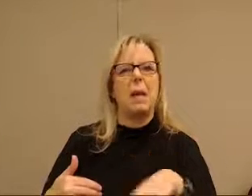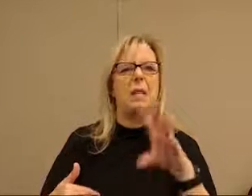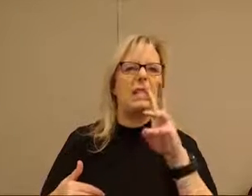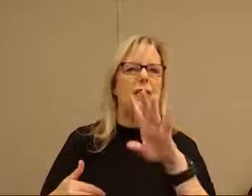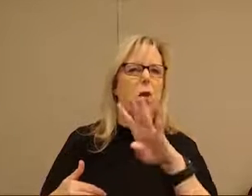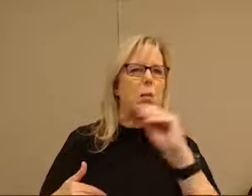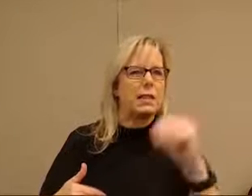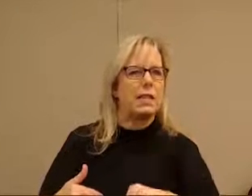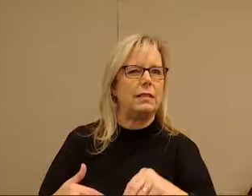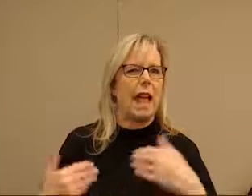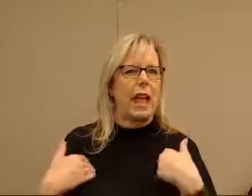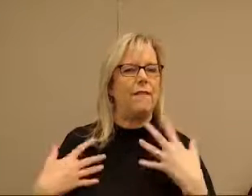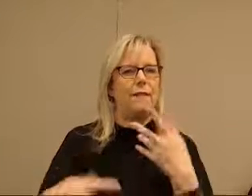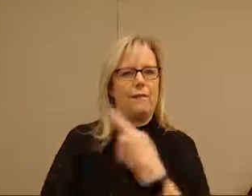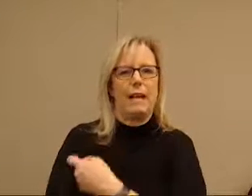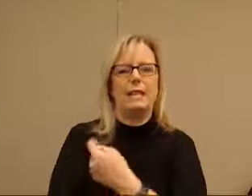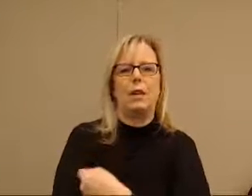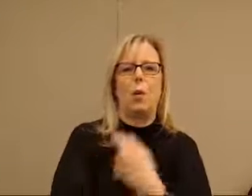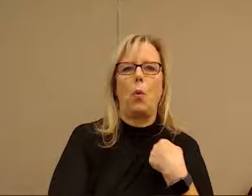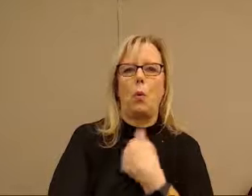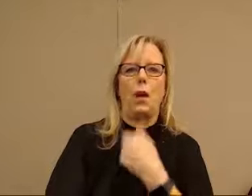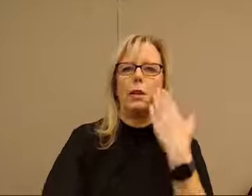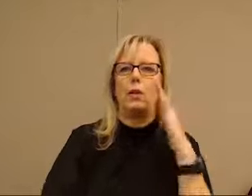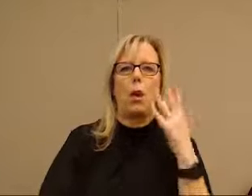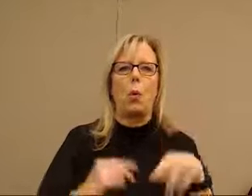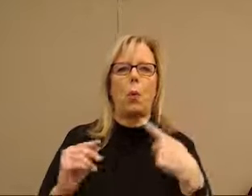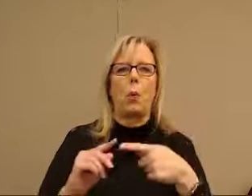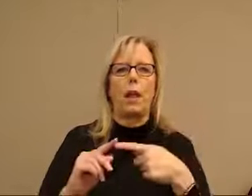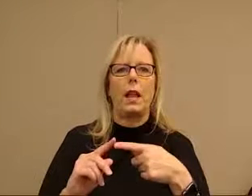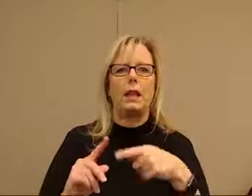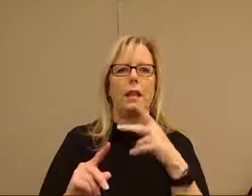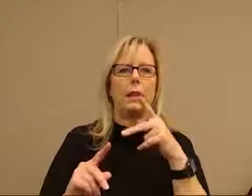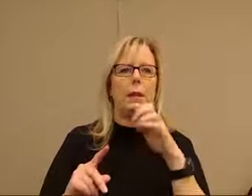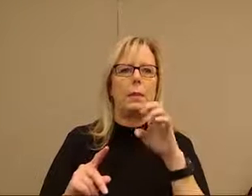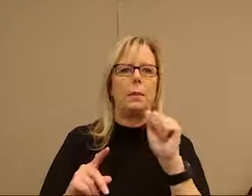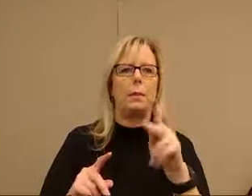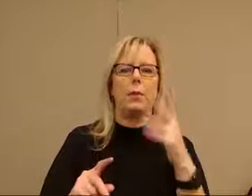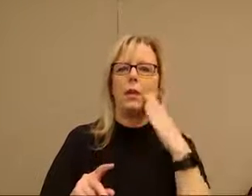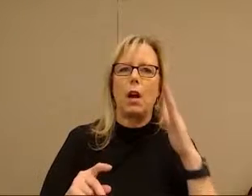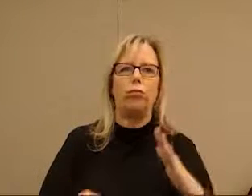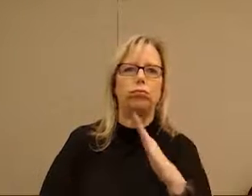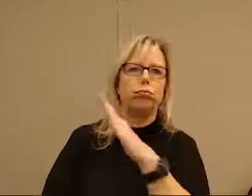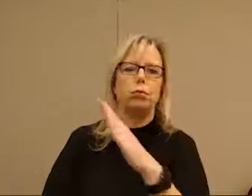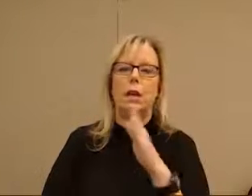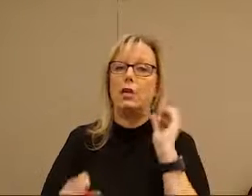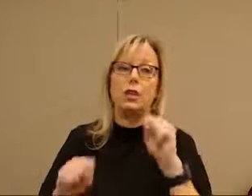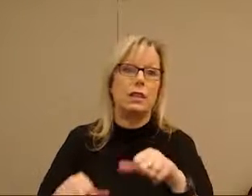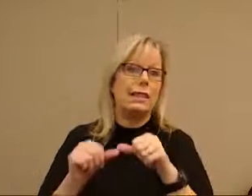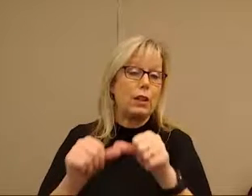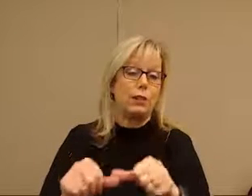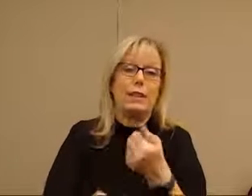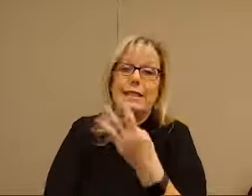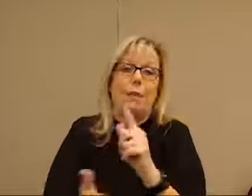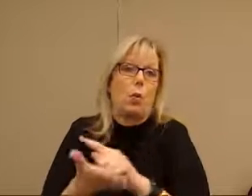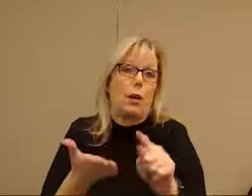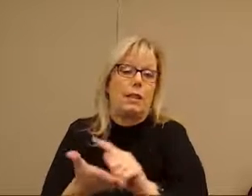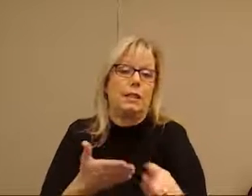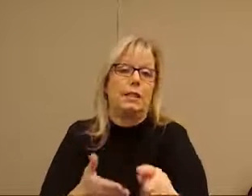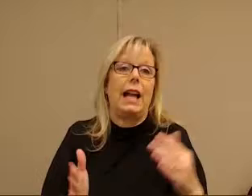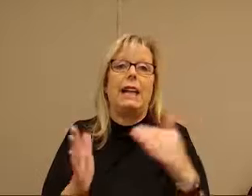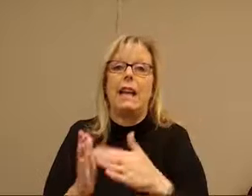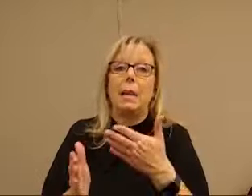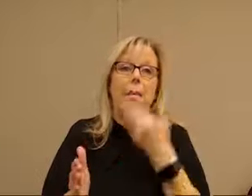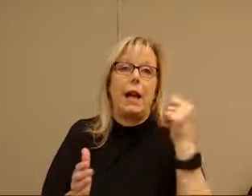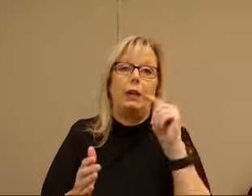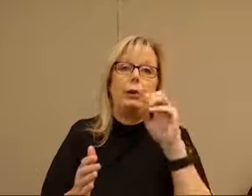vaccinated. And we also don't know when this peak is going to happen. We know we're in a surge, and this could go on for several weeks. So again, it is the